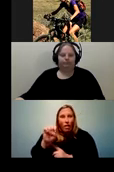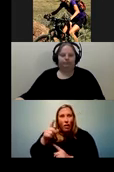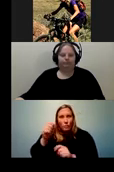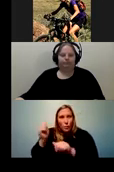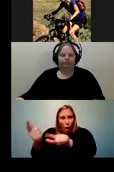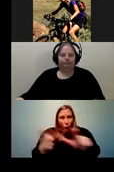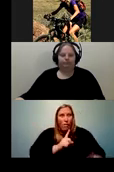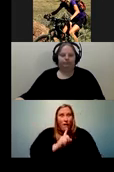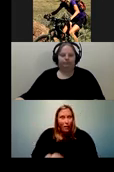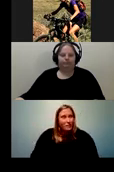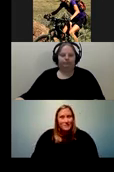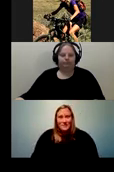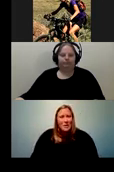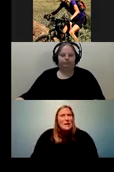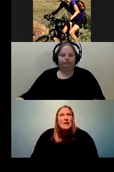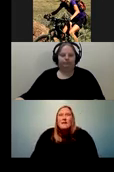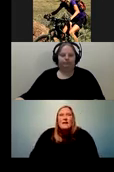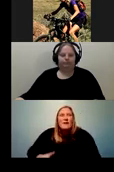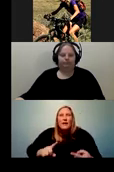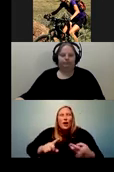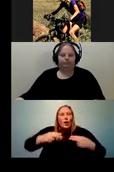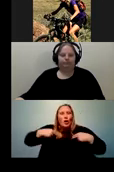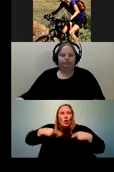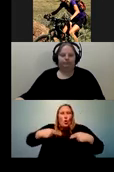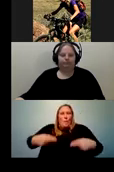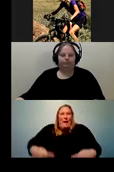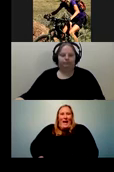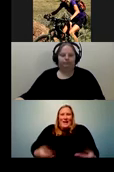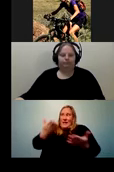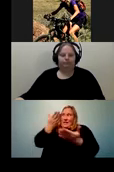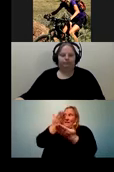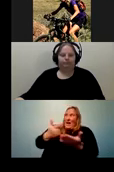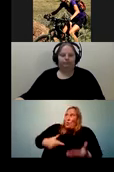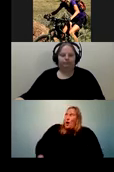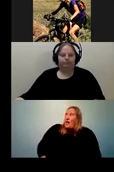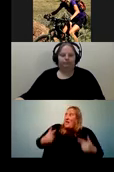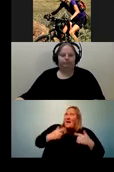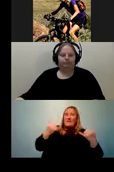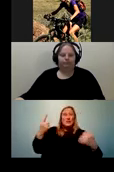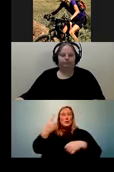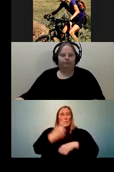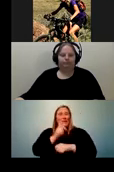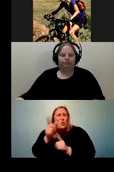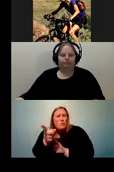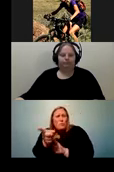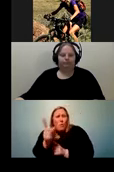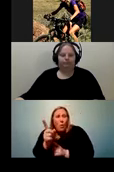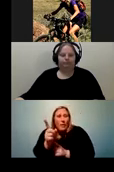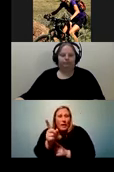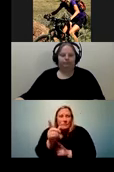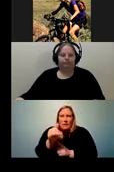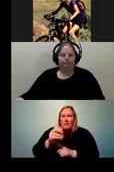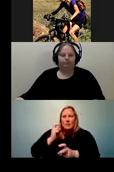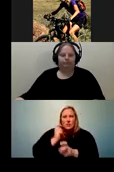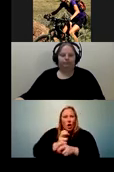It's unbelievable. Humanity, the fact that we're alive today for even a moment, even in this difficult time